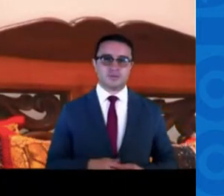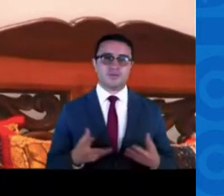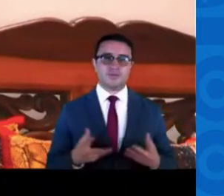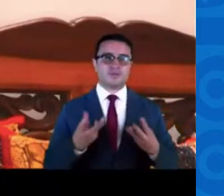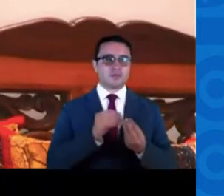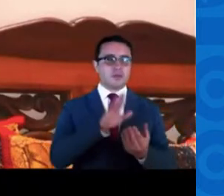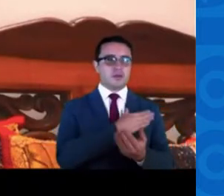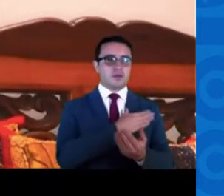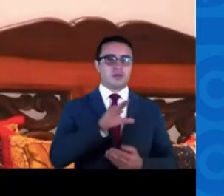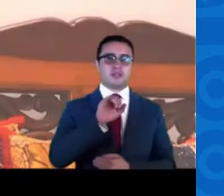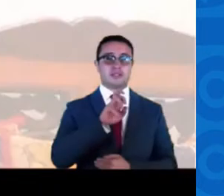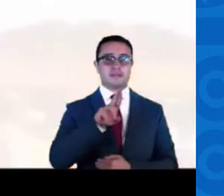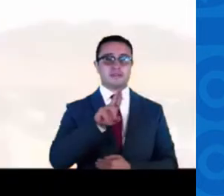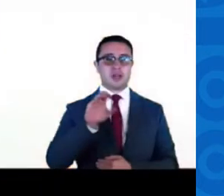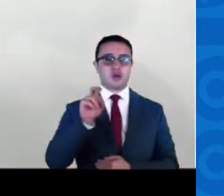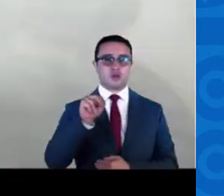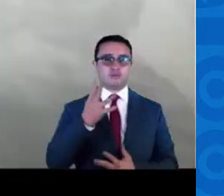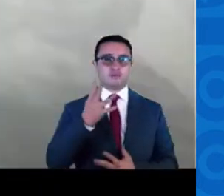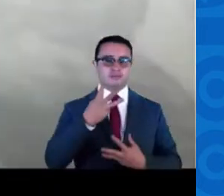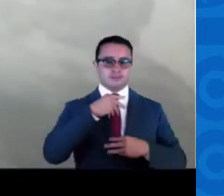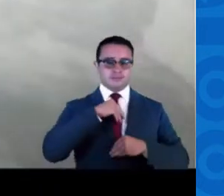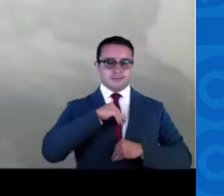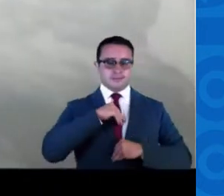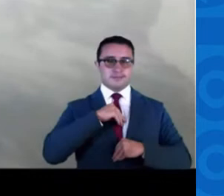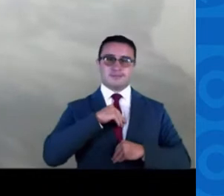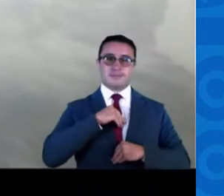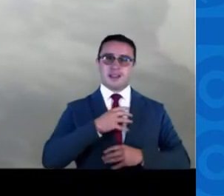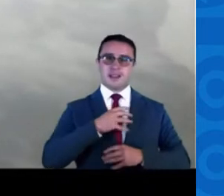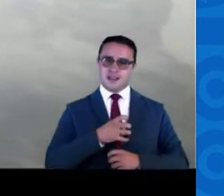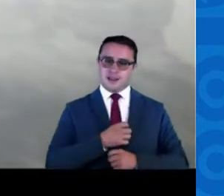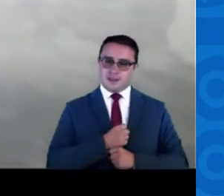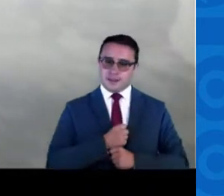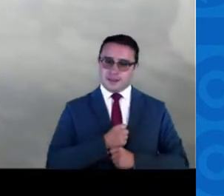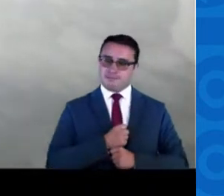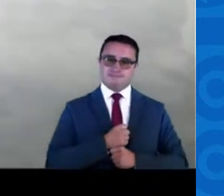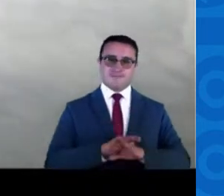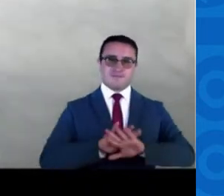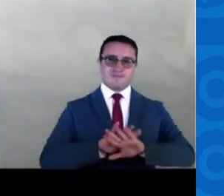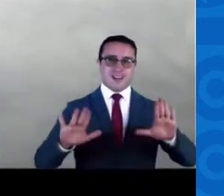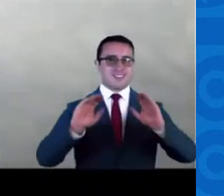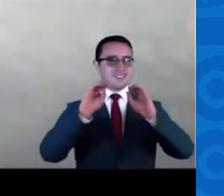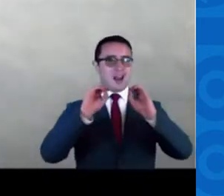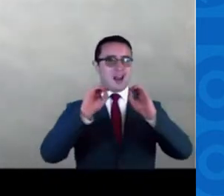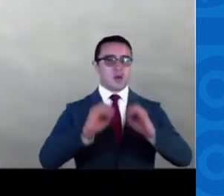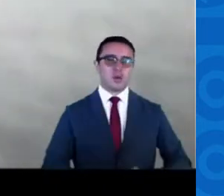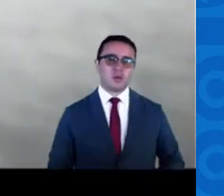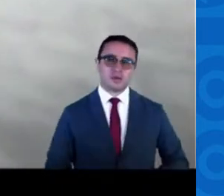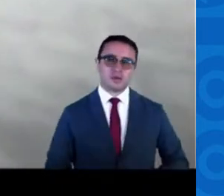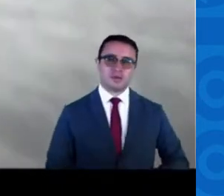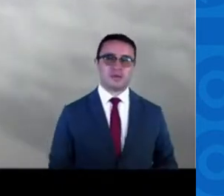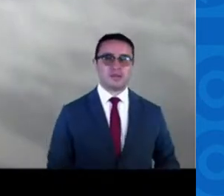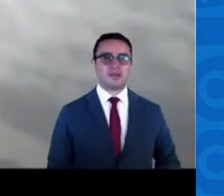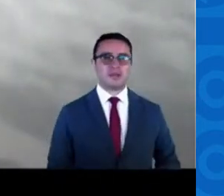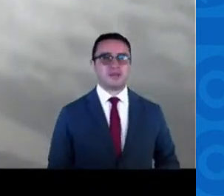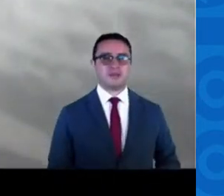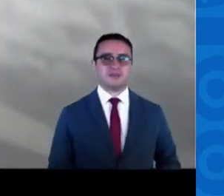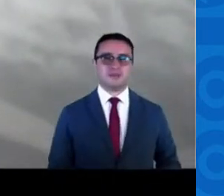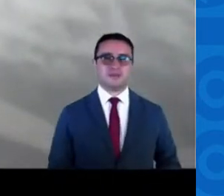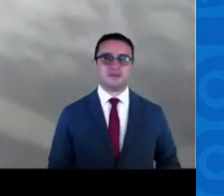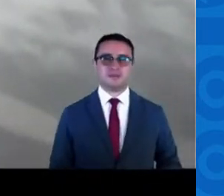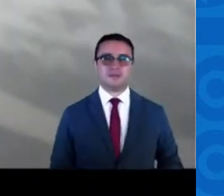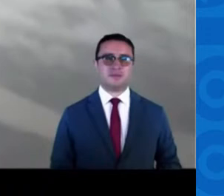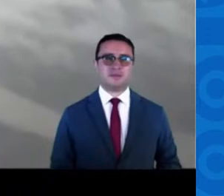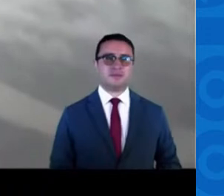inequalities in our territories, and that way eradicate malnutrition. To Colombian women, the only war that is